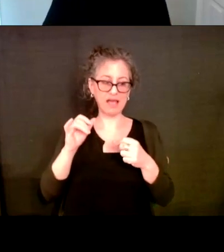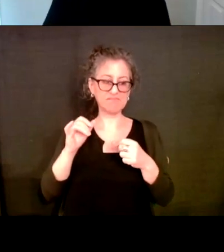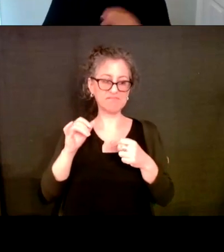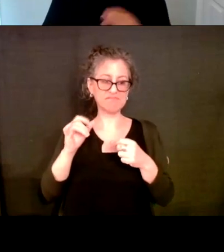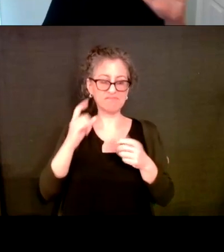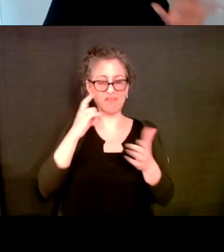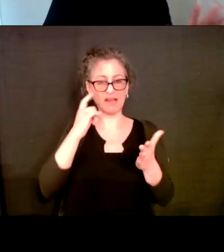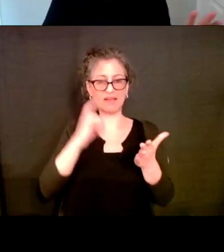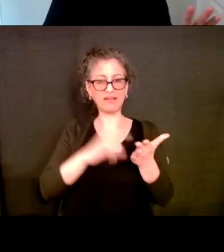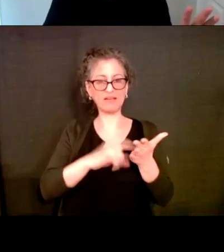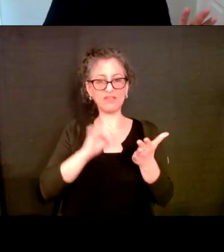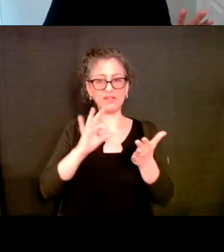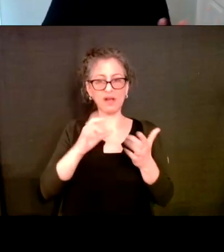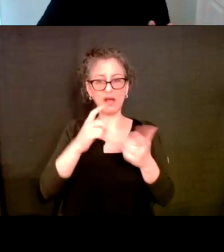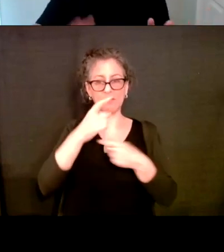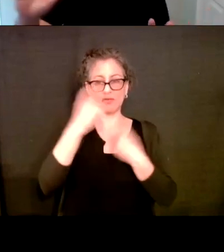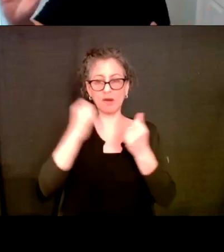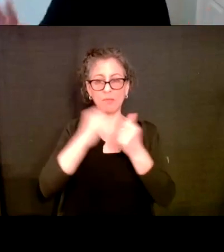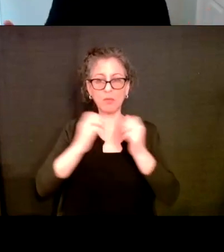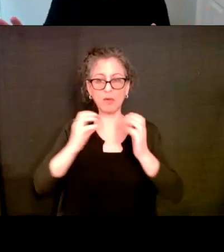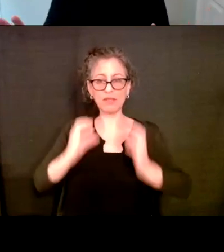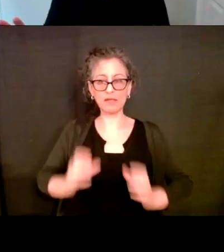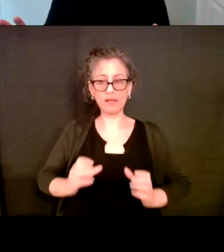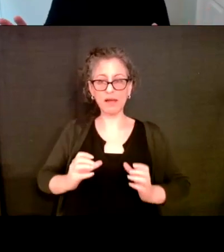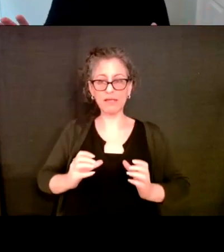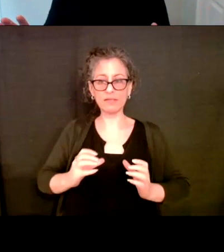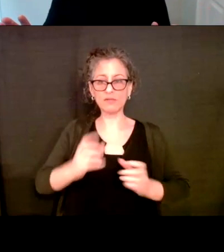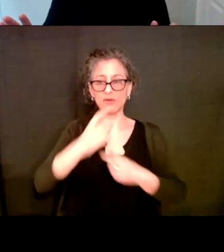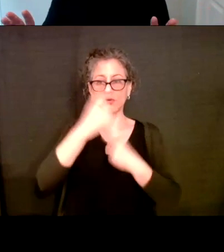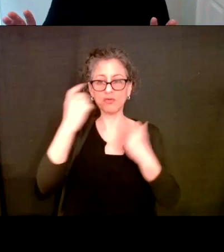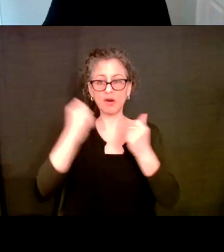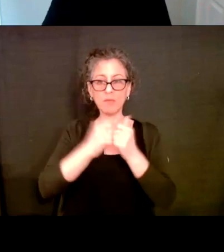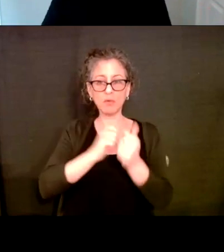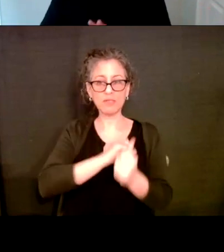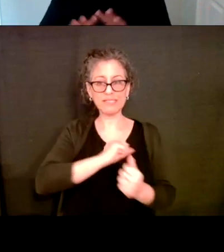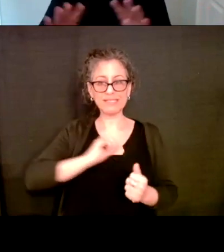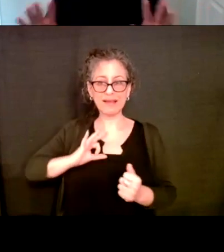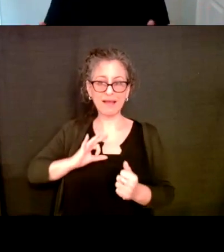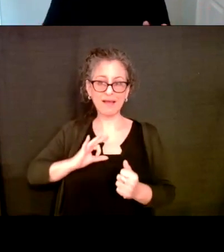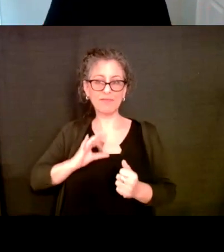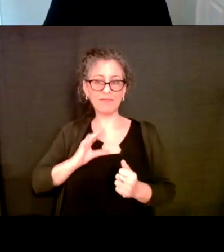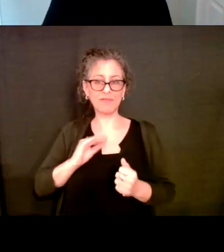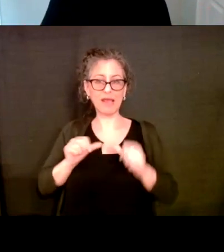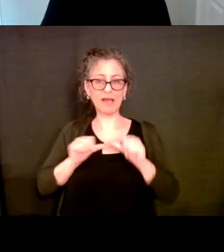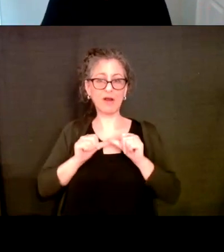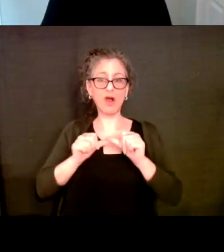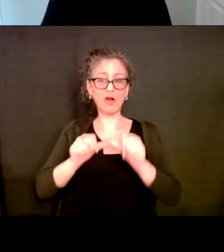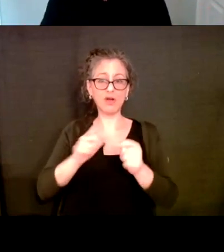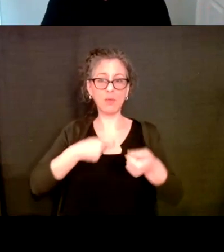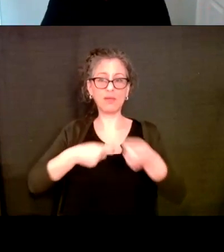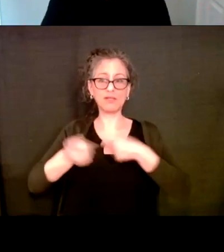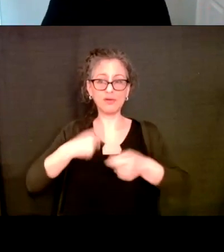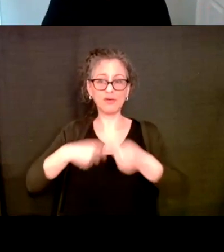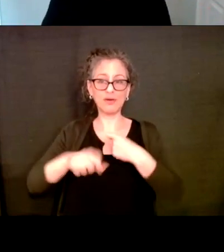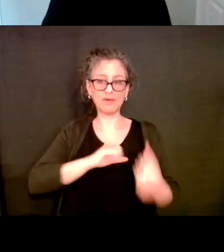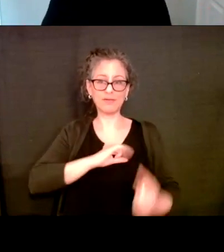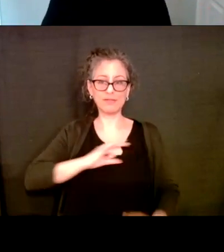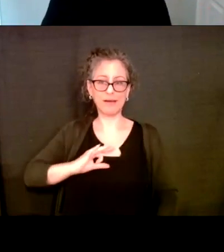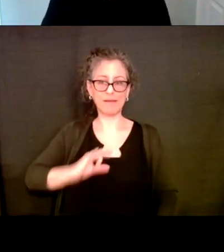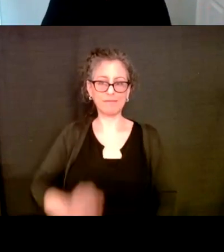recognition of trauma amongst our clients, trauma amongst our staff, and the ongoing turnover of staffing?